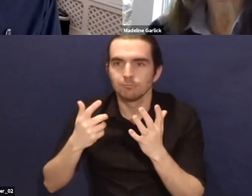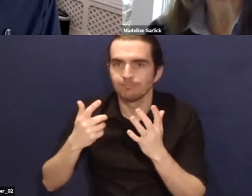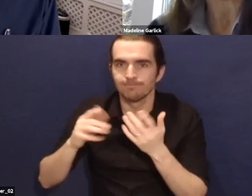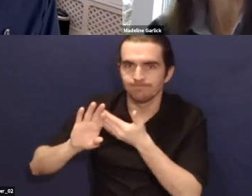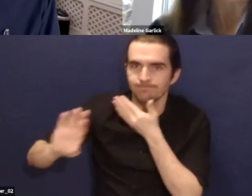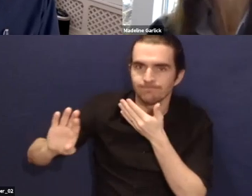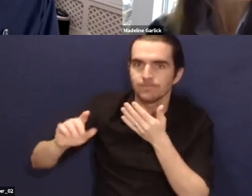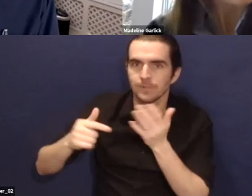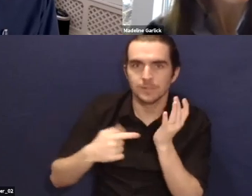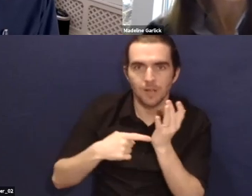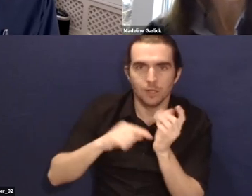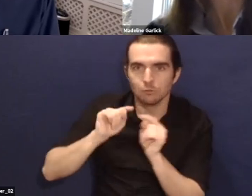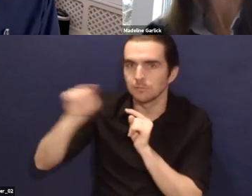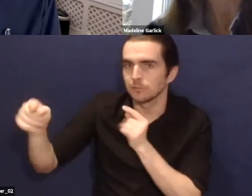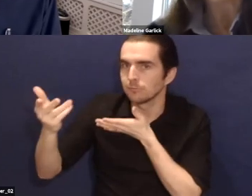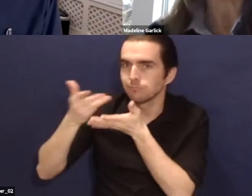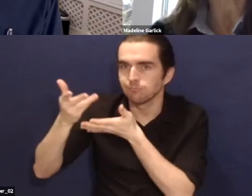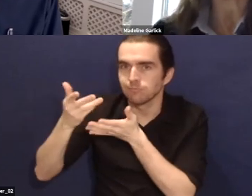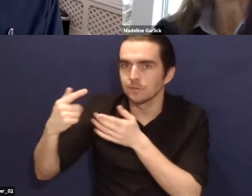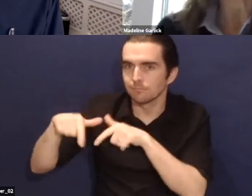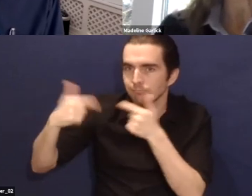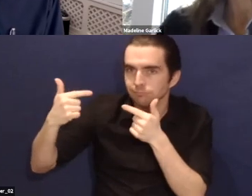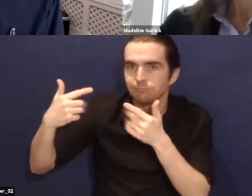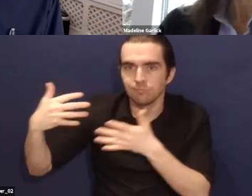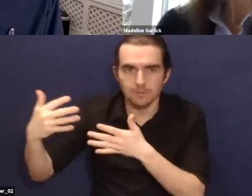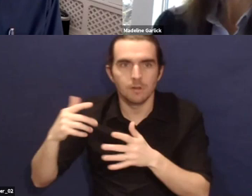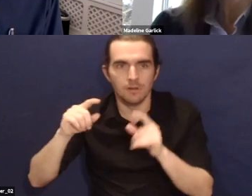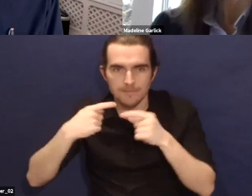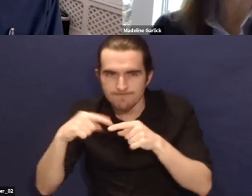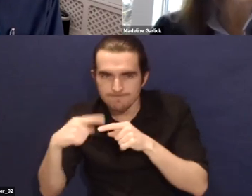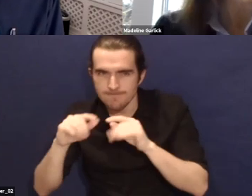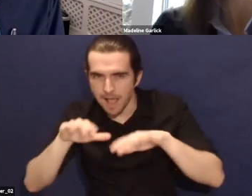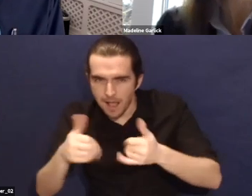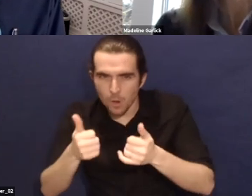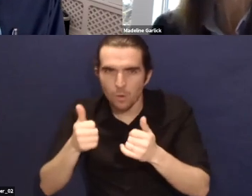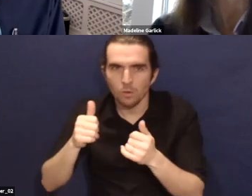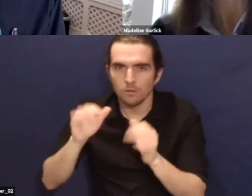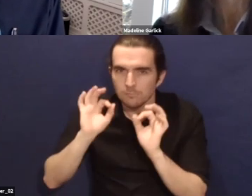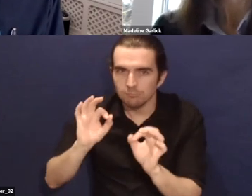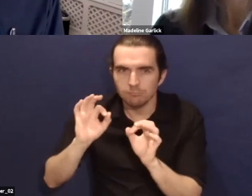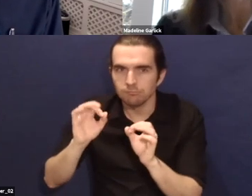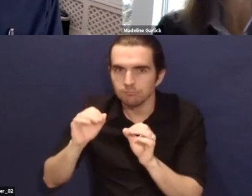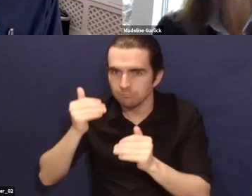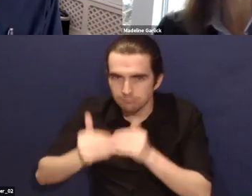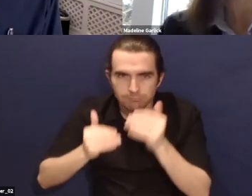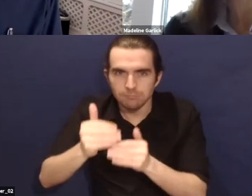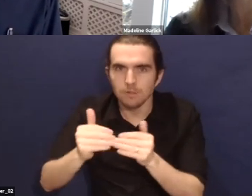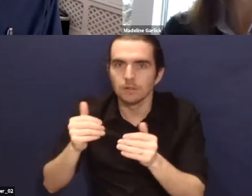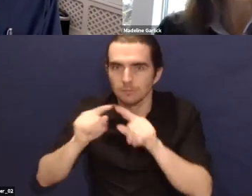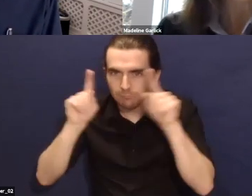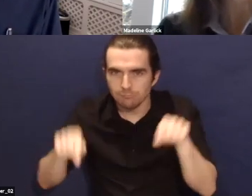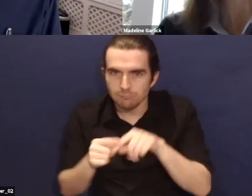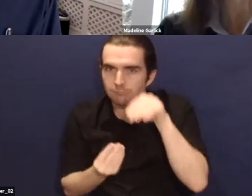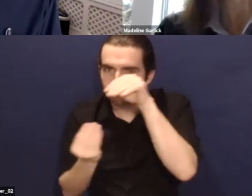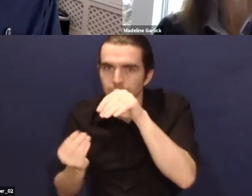renewed remotely rather than in person, as was the case in the past. And this has meant that people vitally have continued to be protected from the